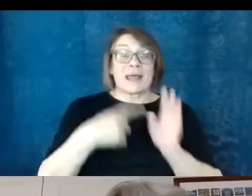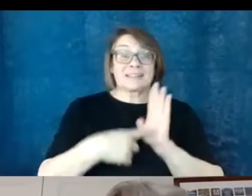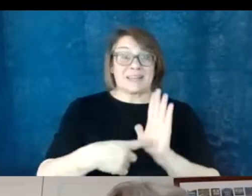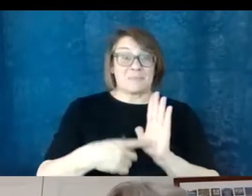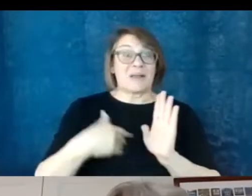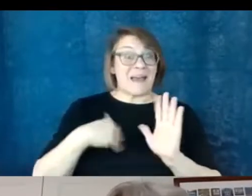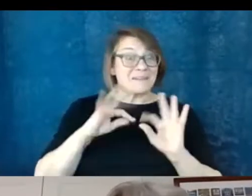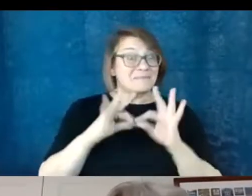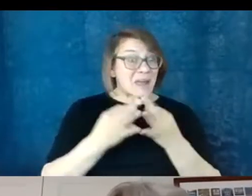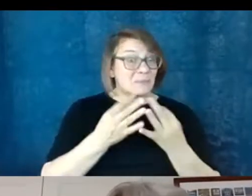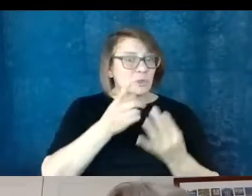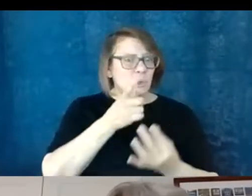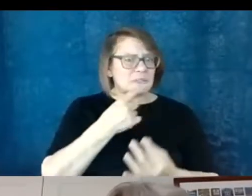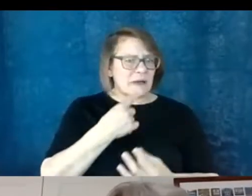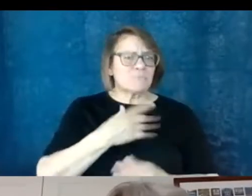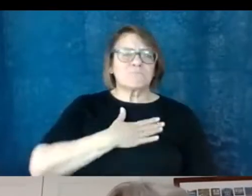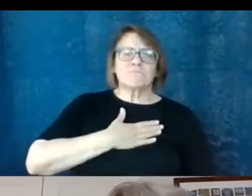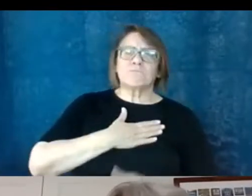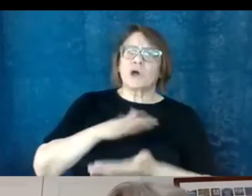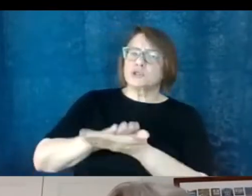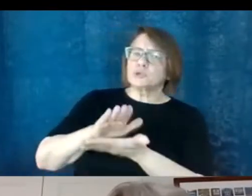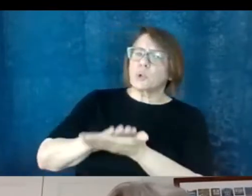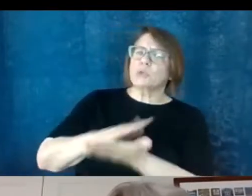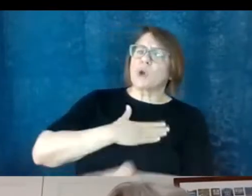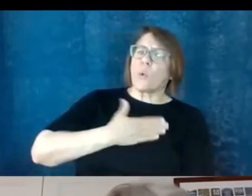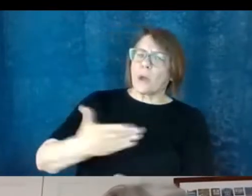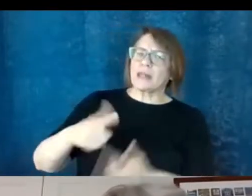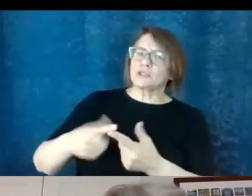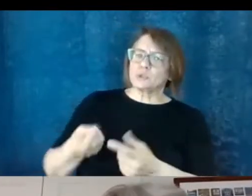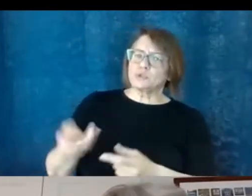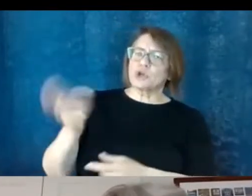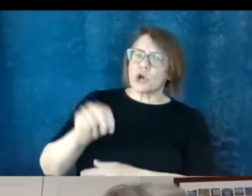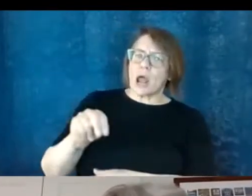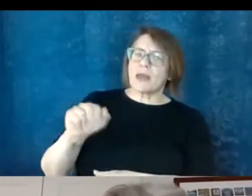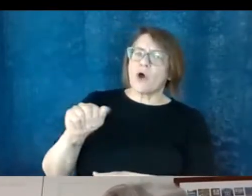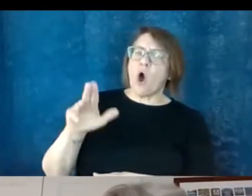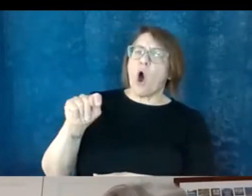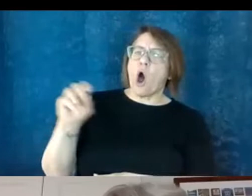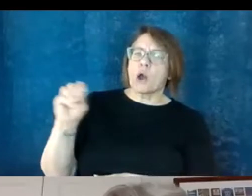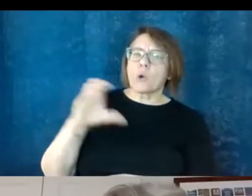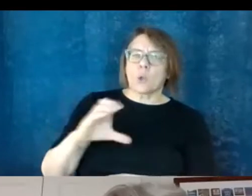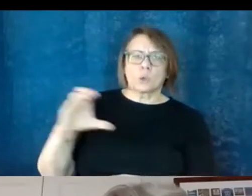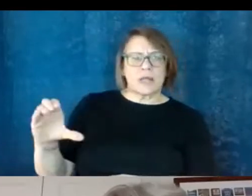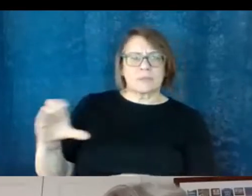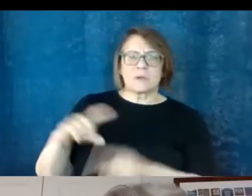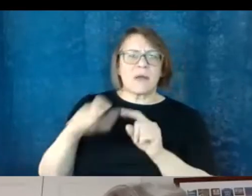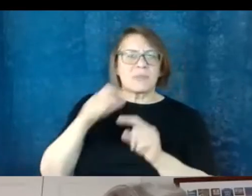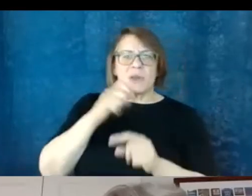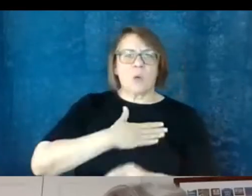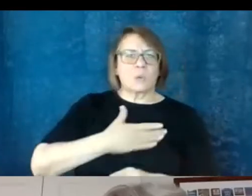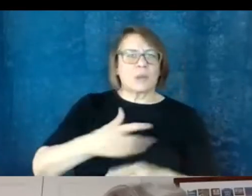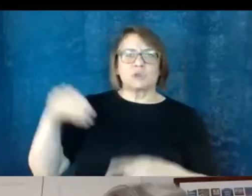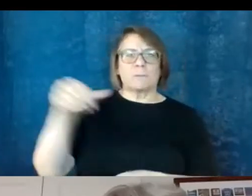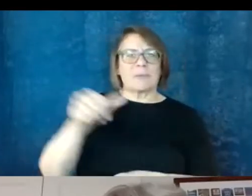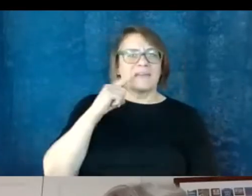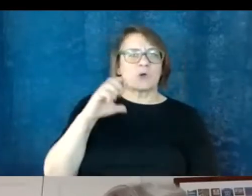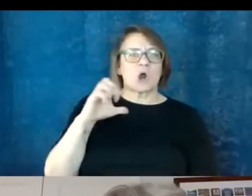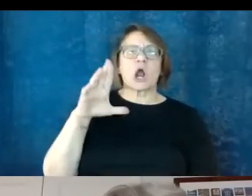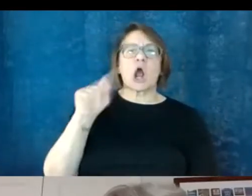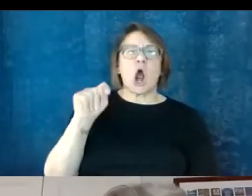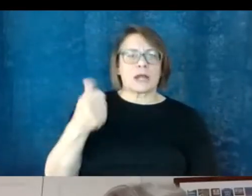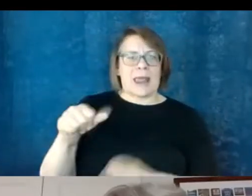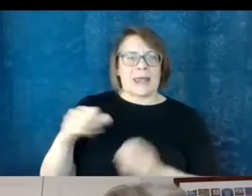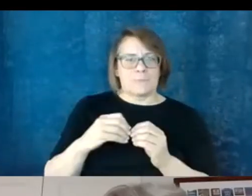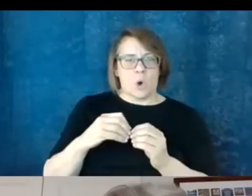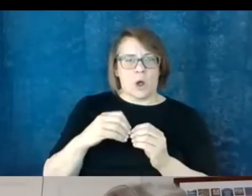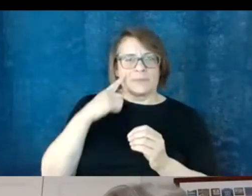who have said, well, the school is willing to turn on the auto captions for Zoom, but they're not willing to pay for CART anymore because they think